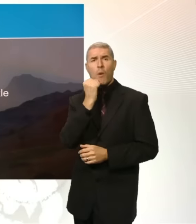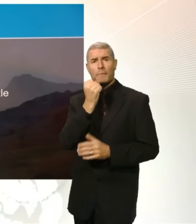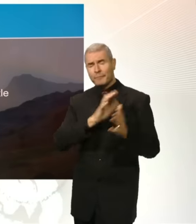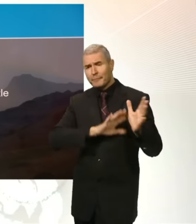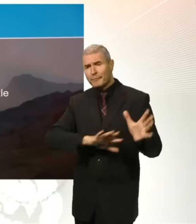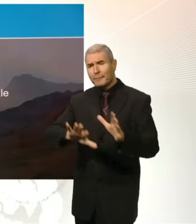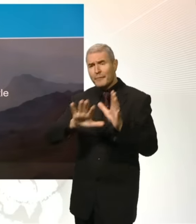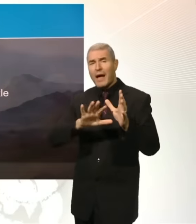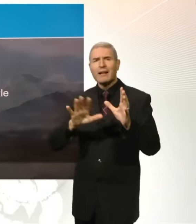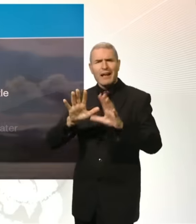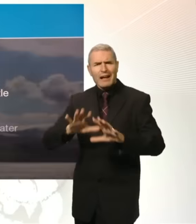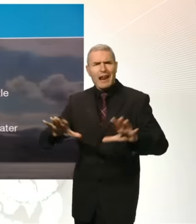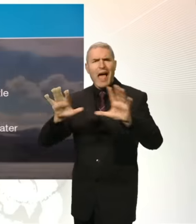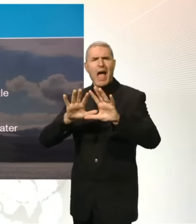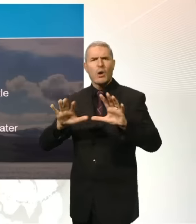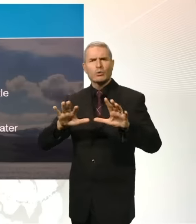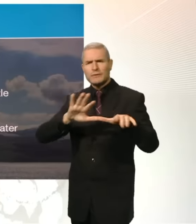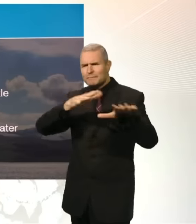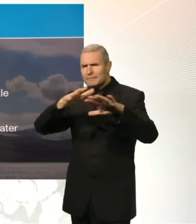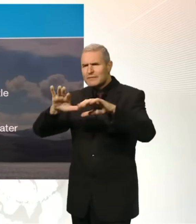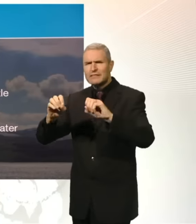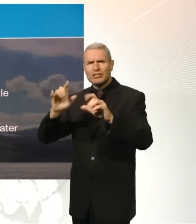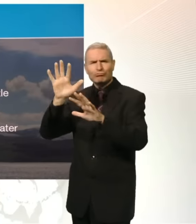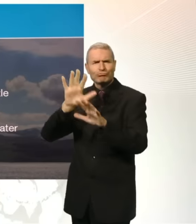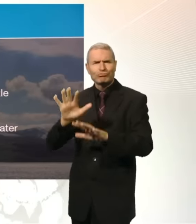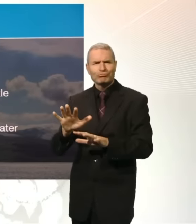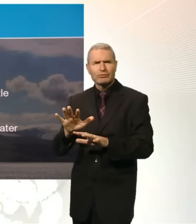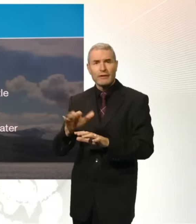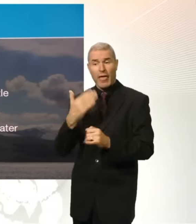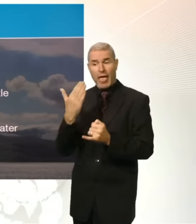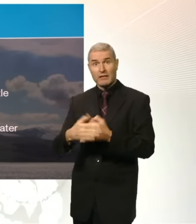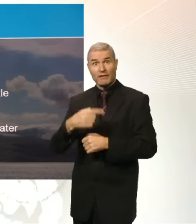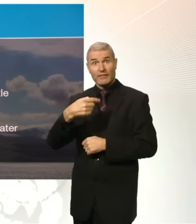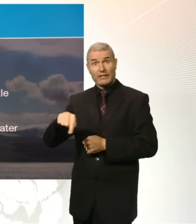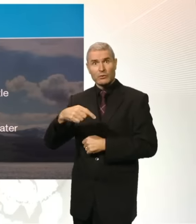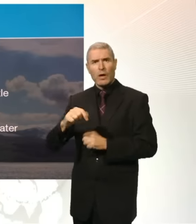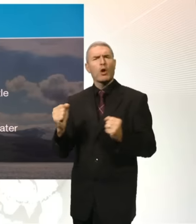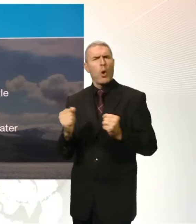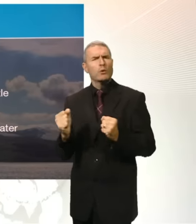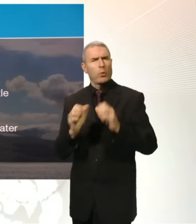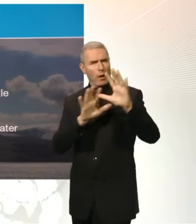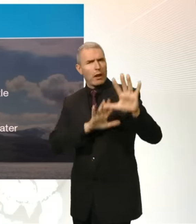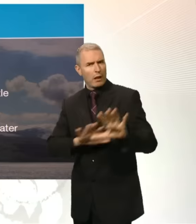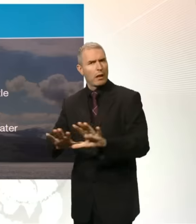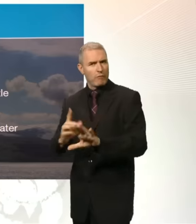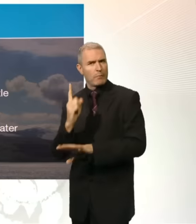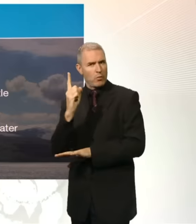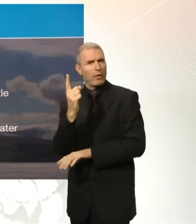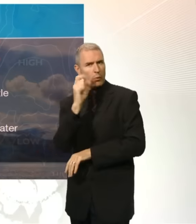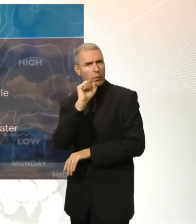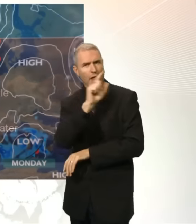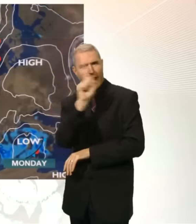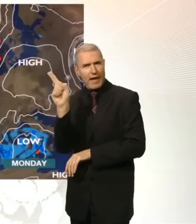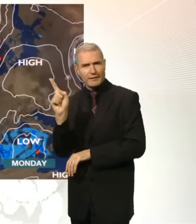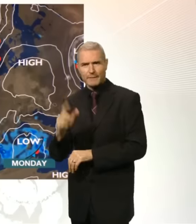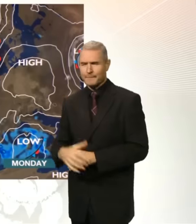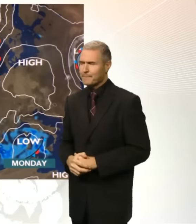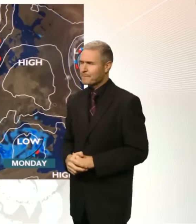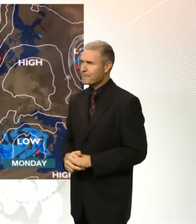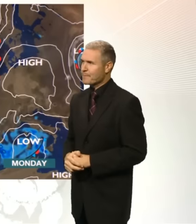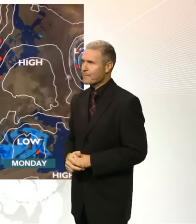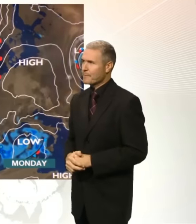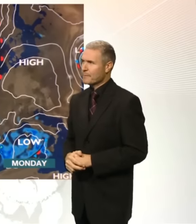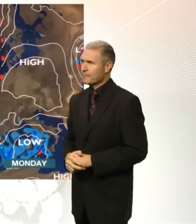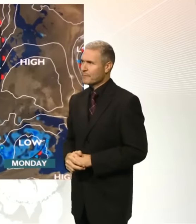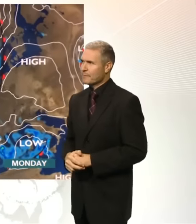low cloud, mist and murk, some drizzle as well. But by the end of the week, we have the colder air moving in from the north, and that means we'll see the sunshine,